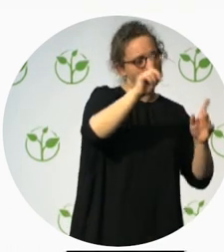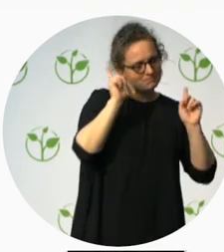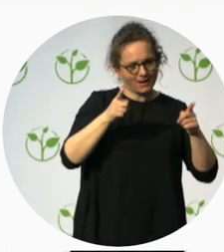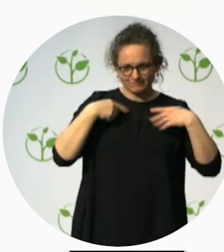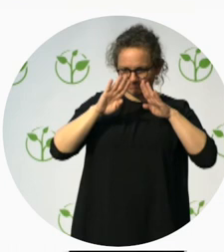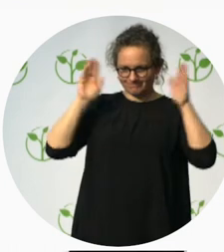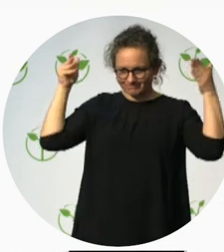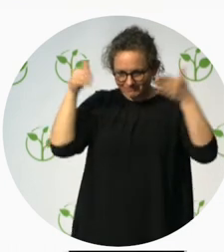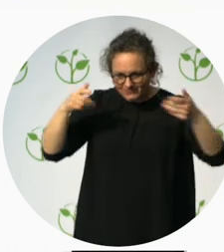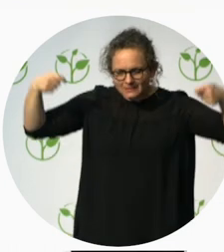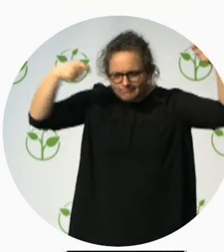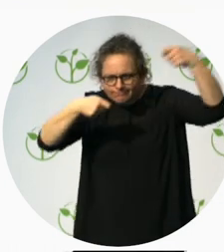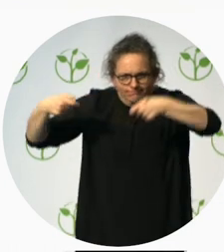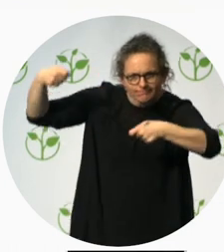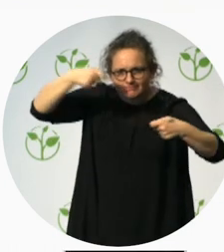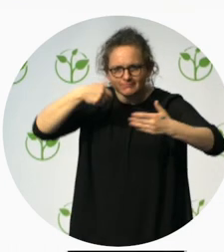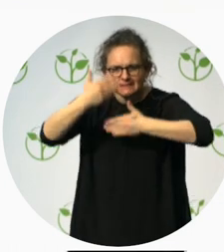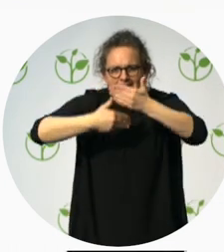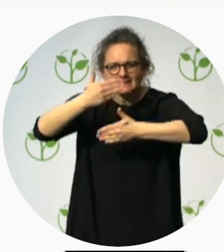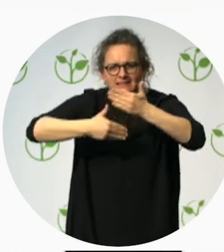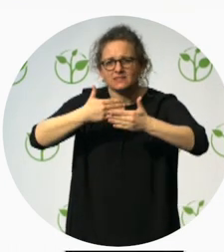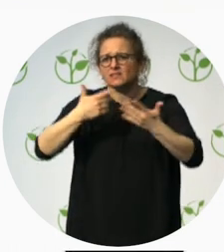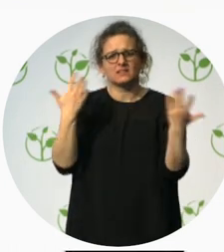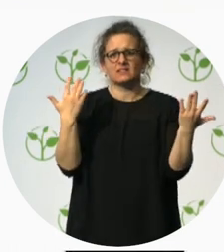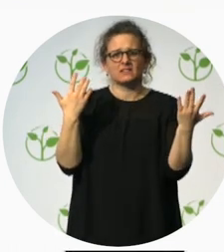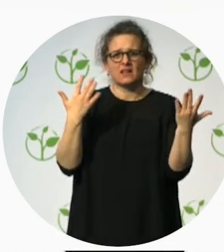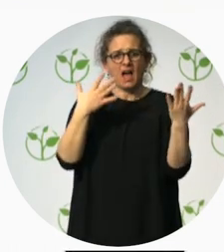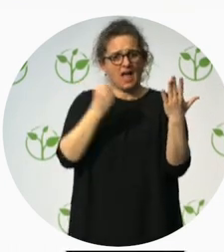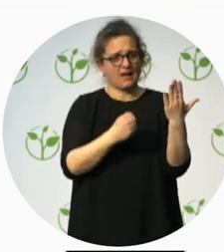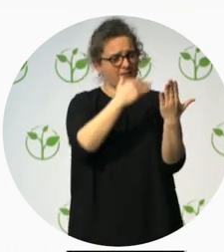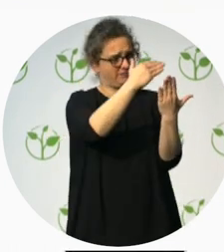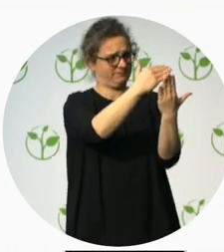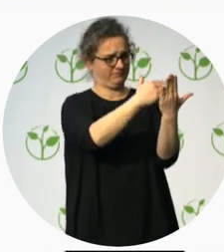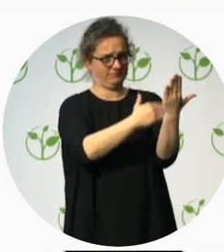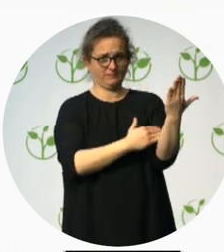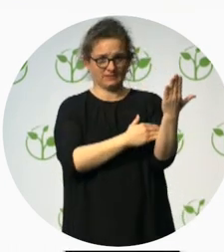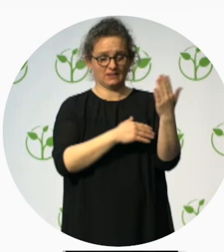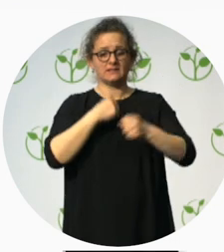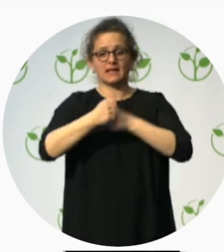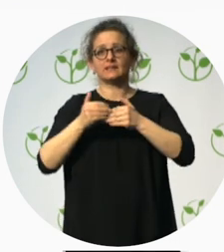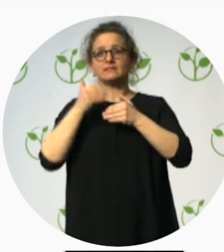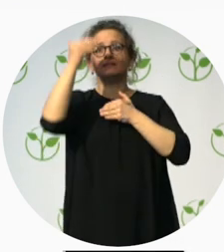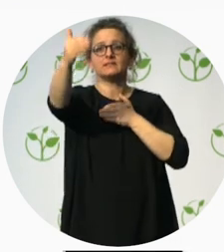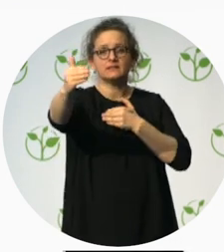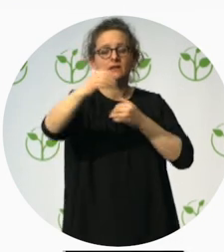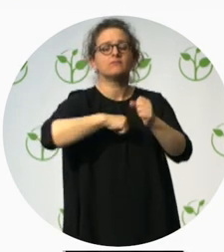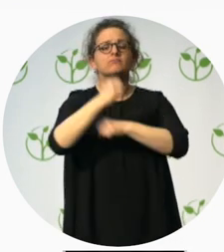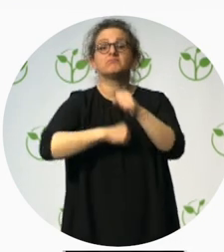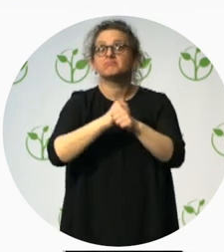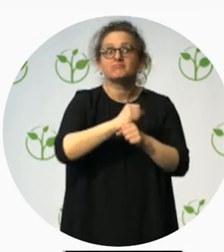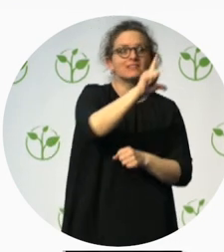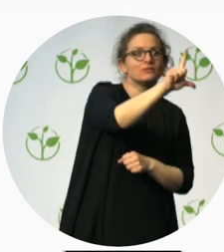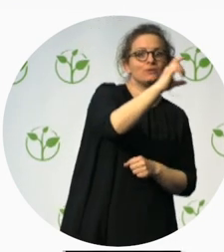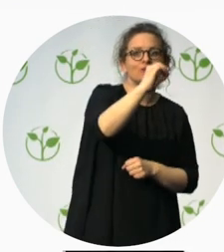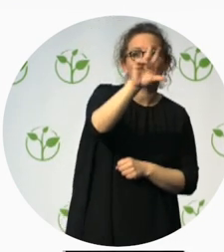2030 Agenda for Sustainable Development. The global disability community has identified accessibility,